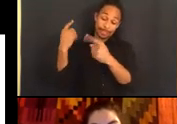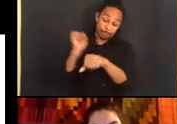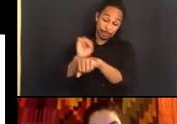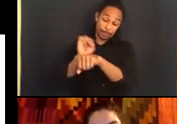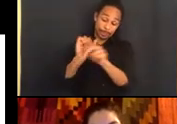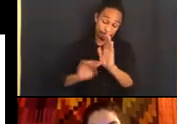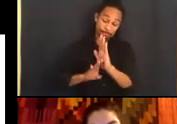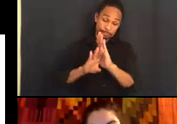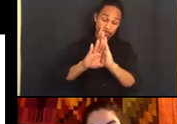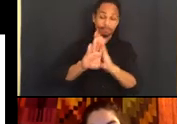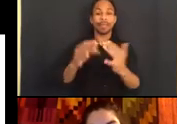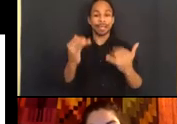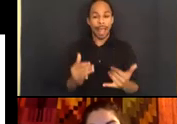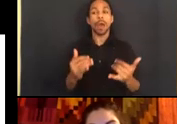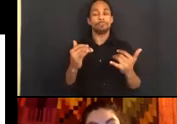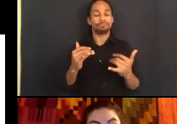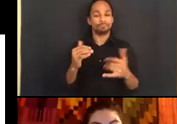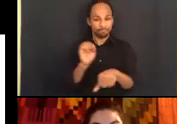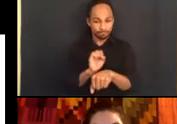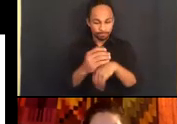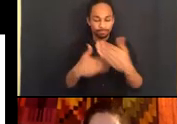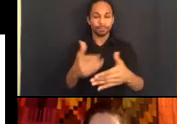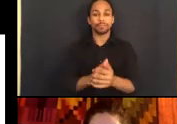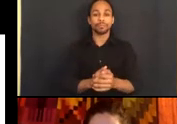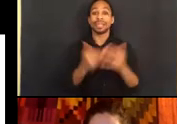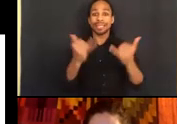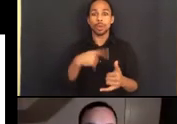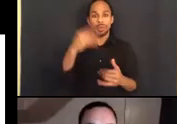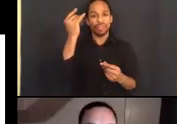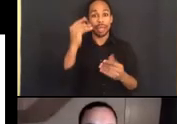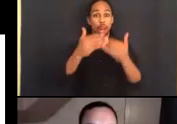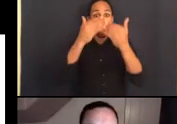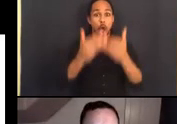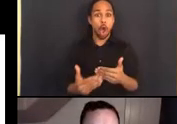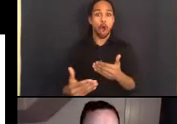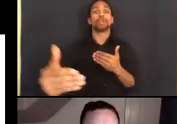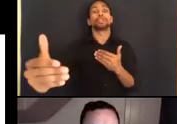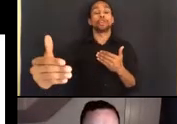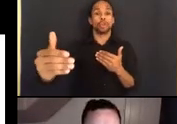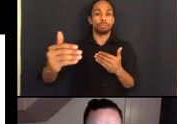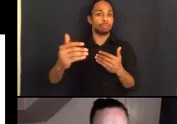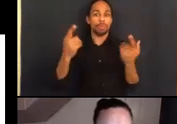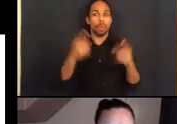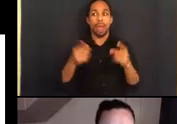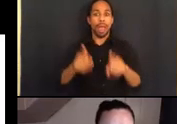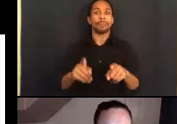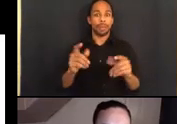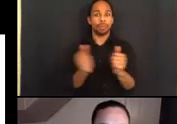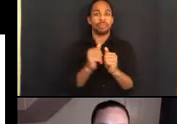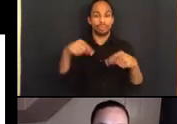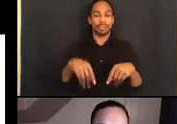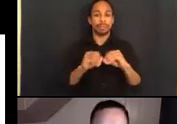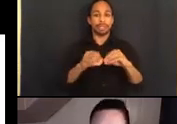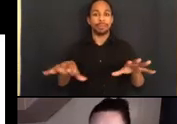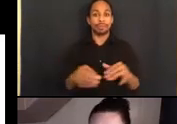long-term economic effects of the pandemic and how we can further develop our initiatives. Some of the dreams we've had for a long time now